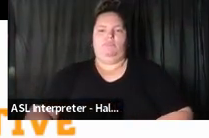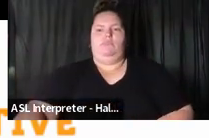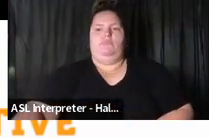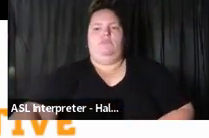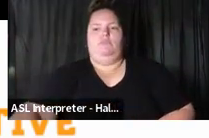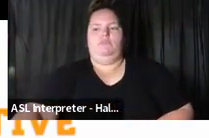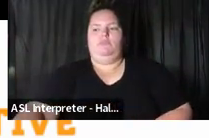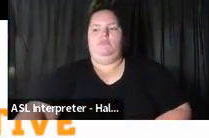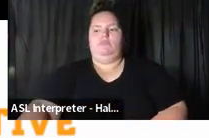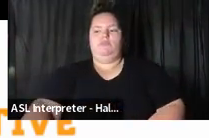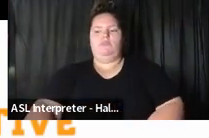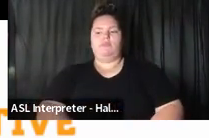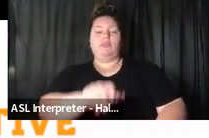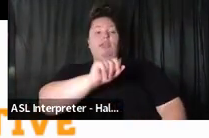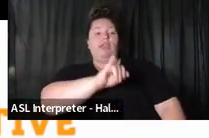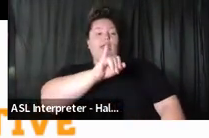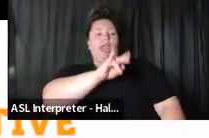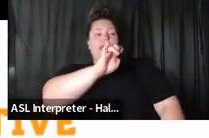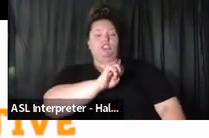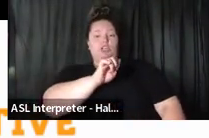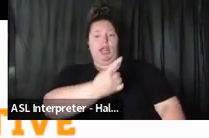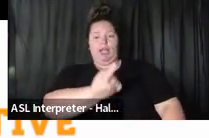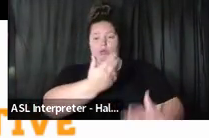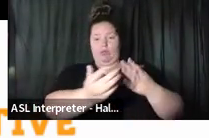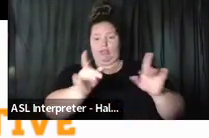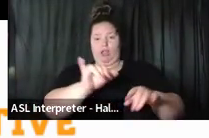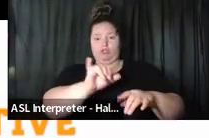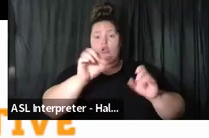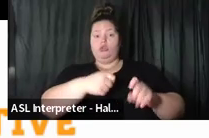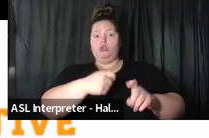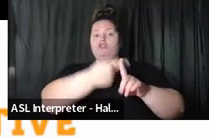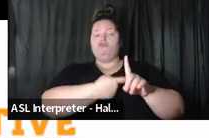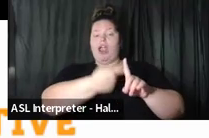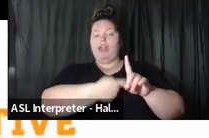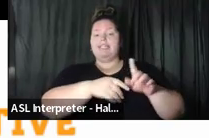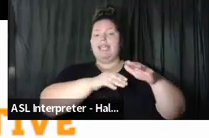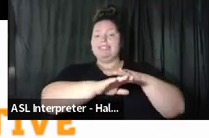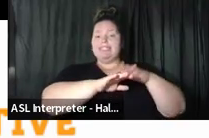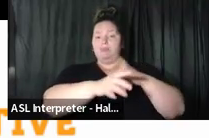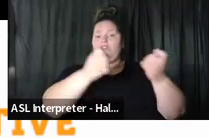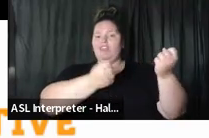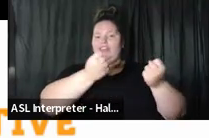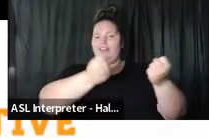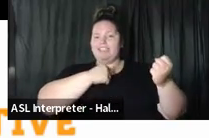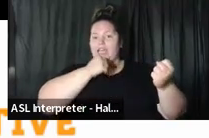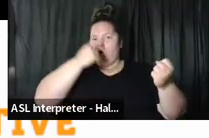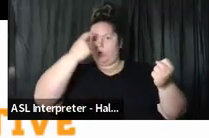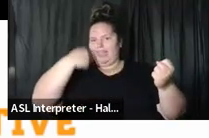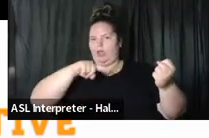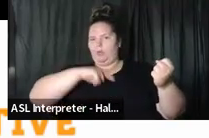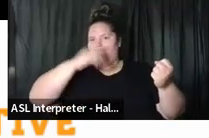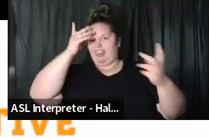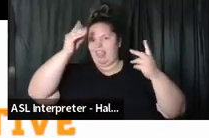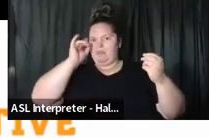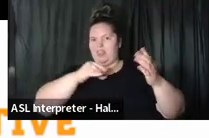Ajaunè, one thing too, you can also rent accessible vehicles, which I think we don't think about very often. Oh, yeah.